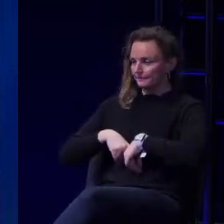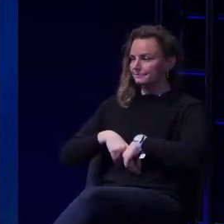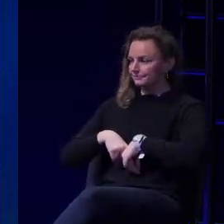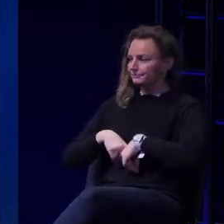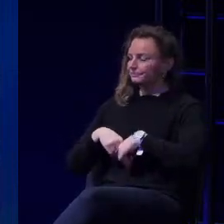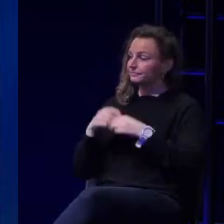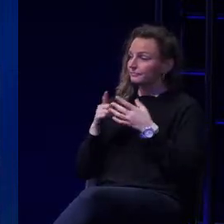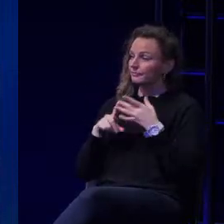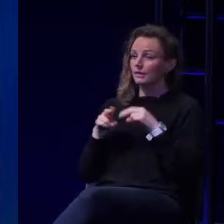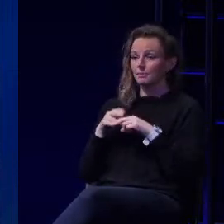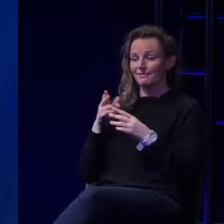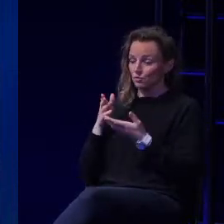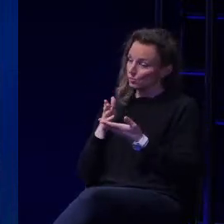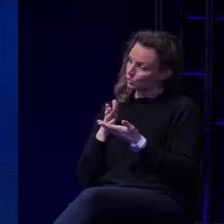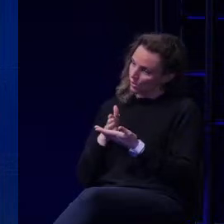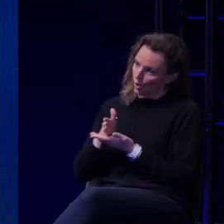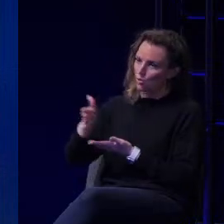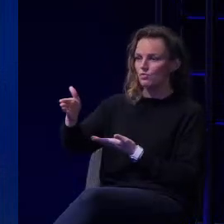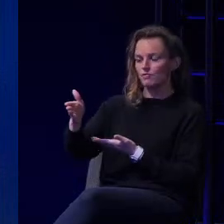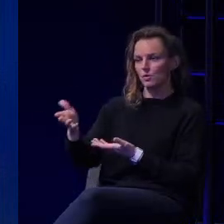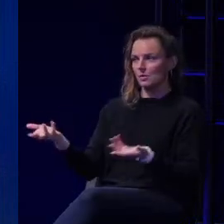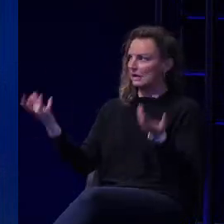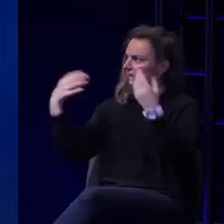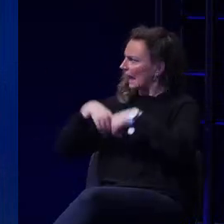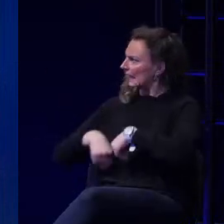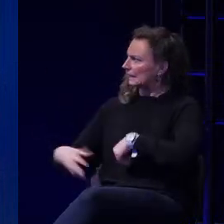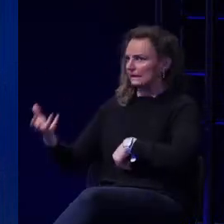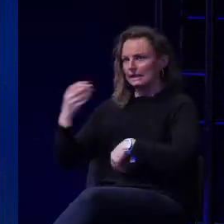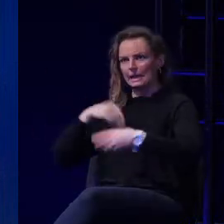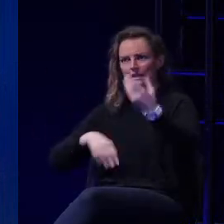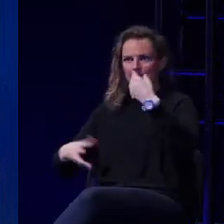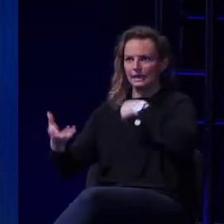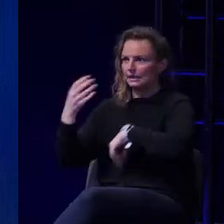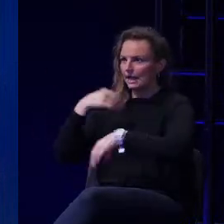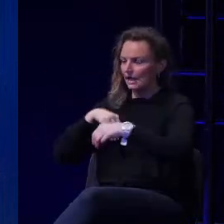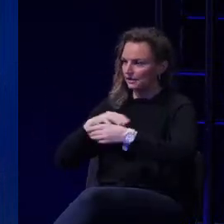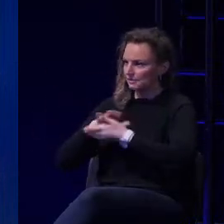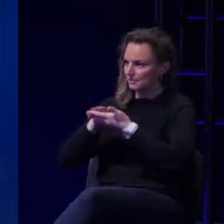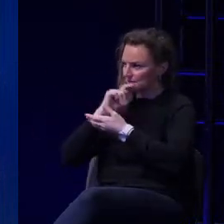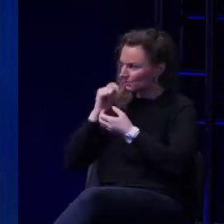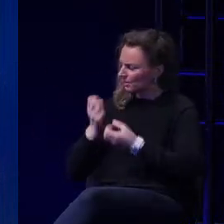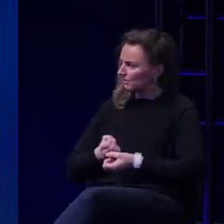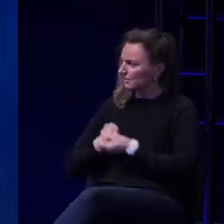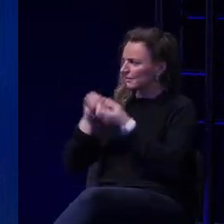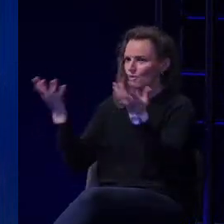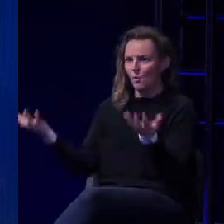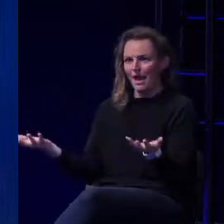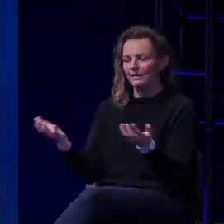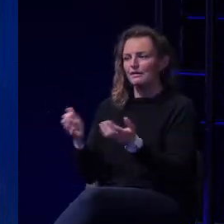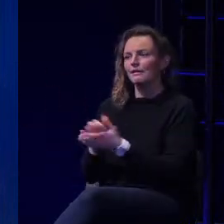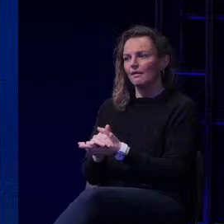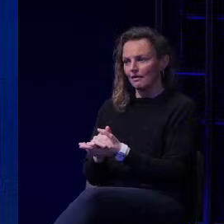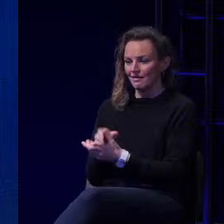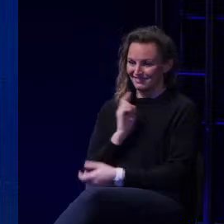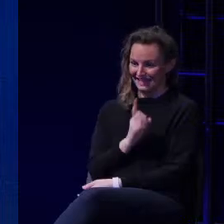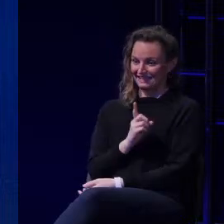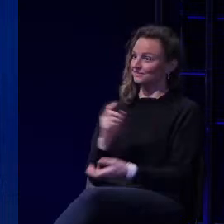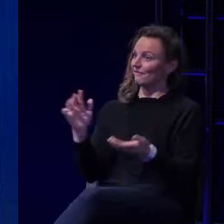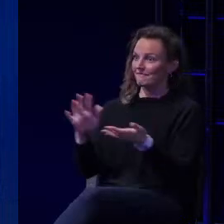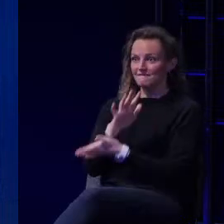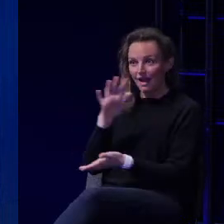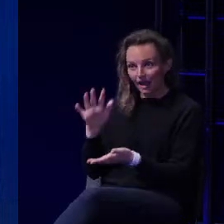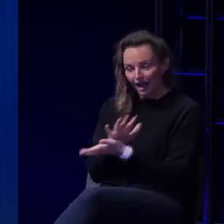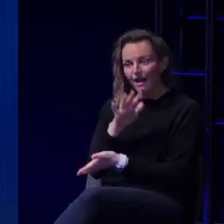go through and gain all that experience, I'm not going to give that away. I mean, this is where the fun is